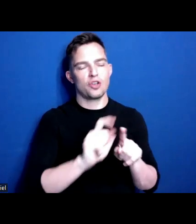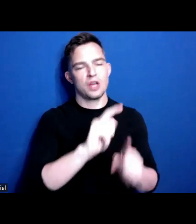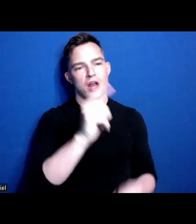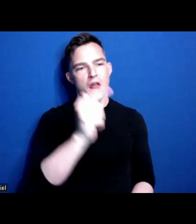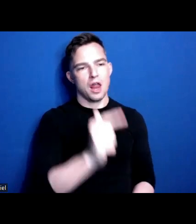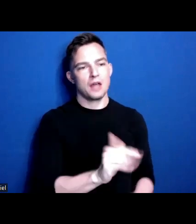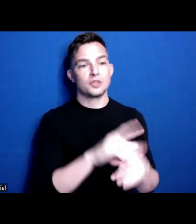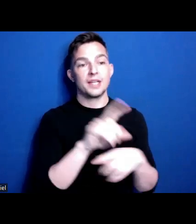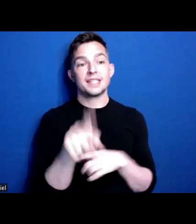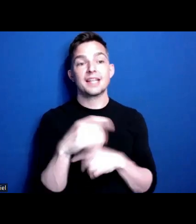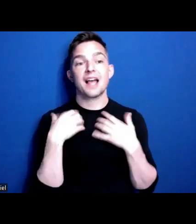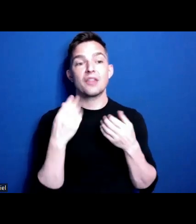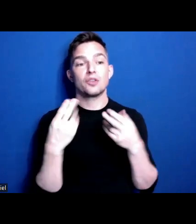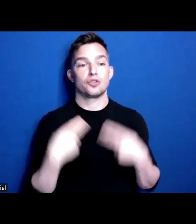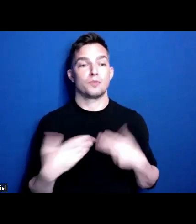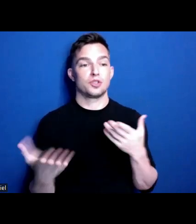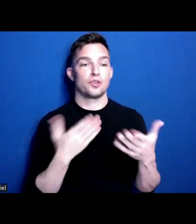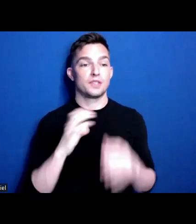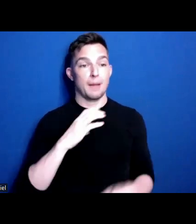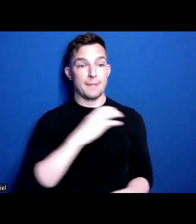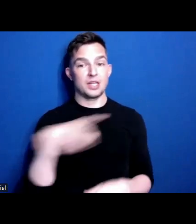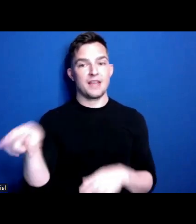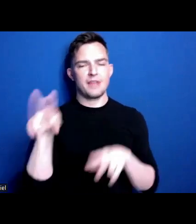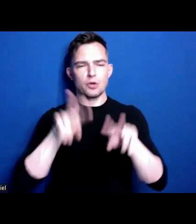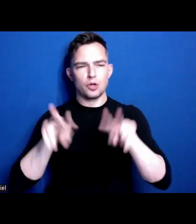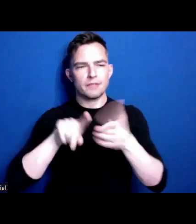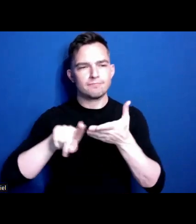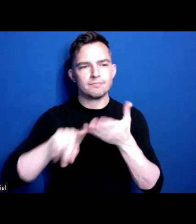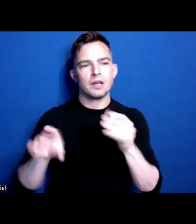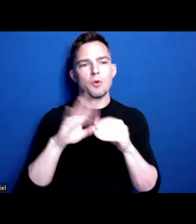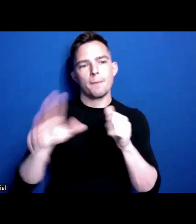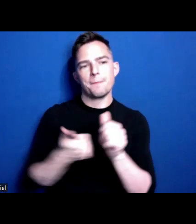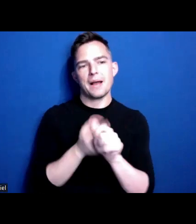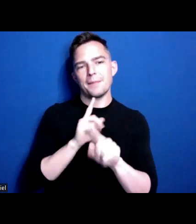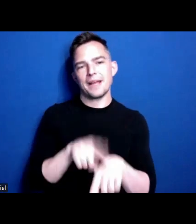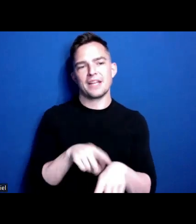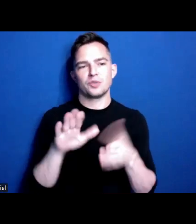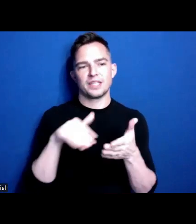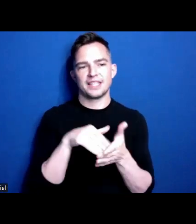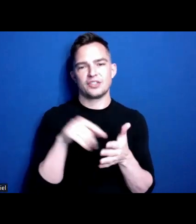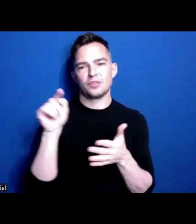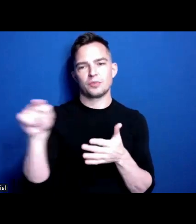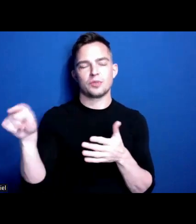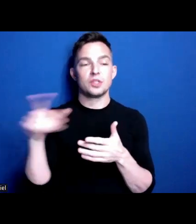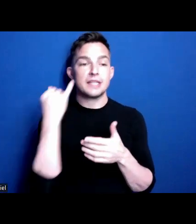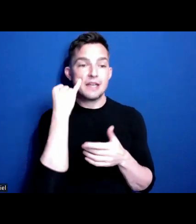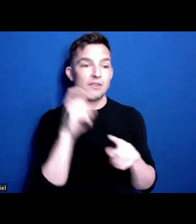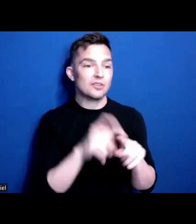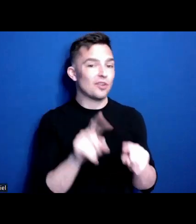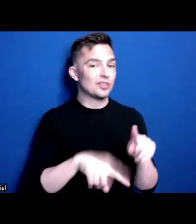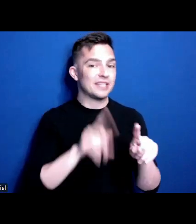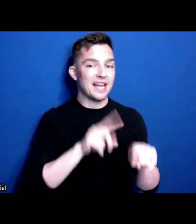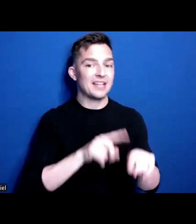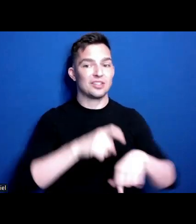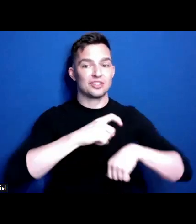Texas Health and Human Services Commission looked for an additional backup answering center so that when the calls could not be